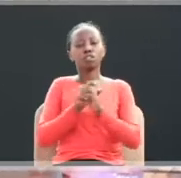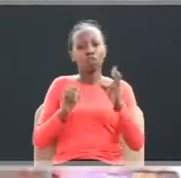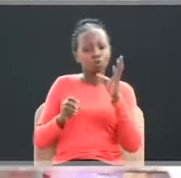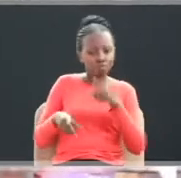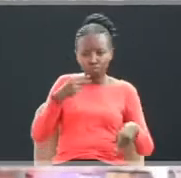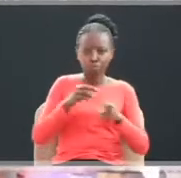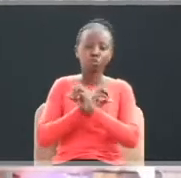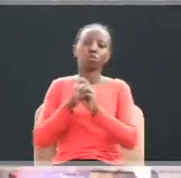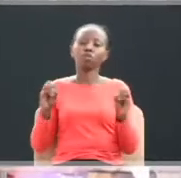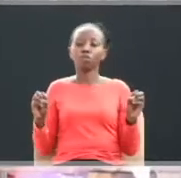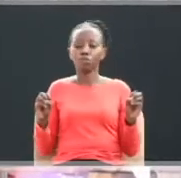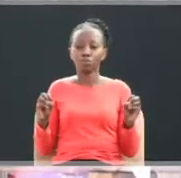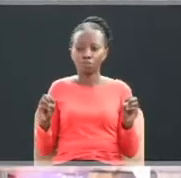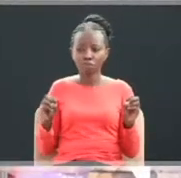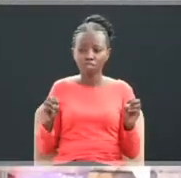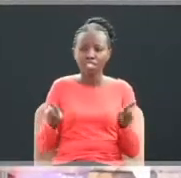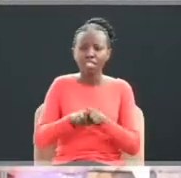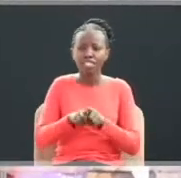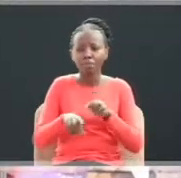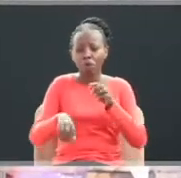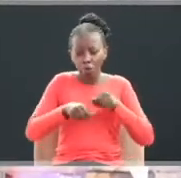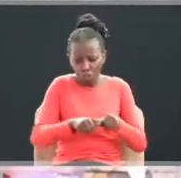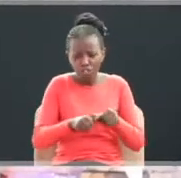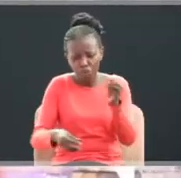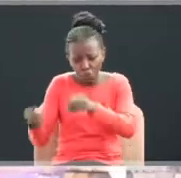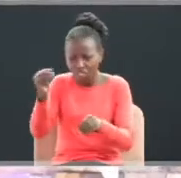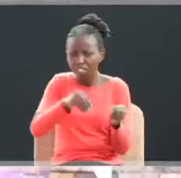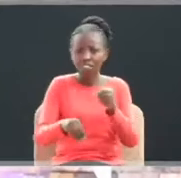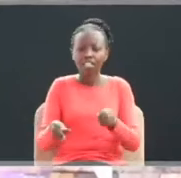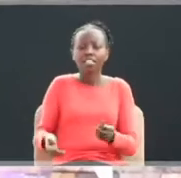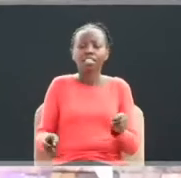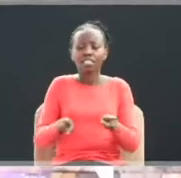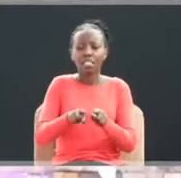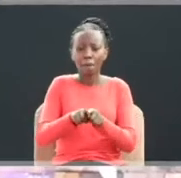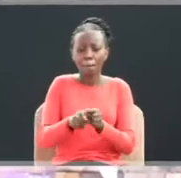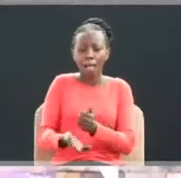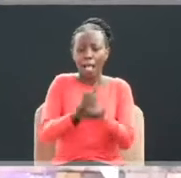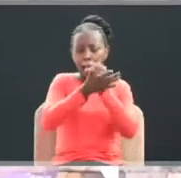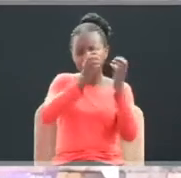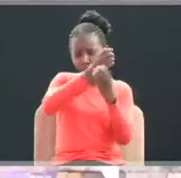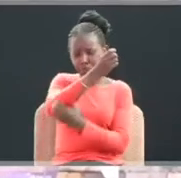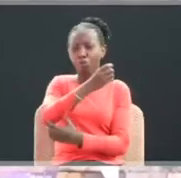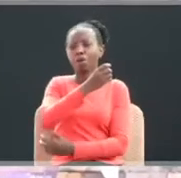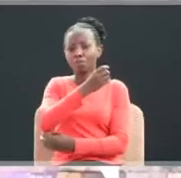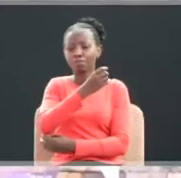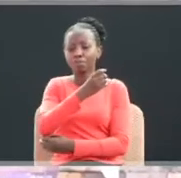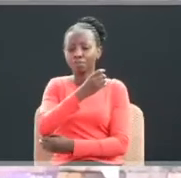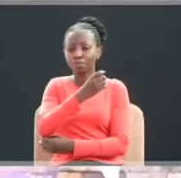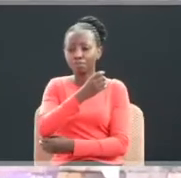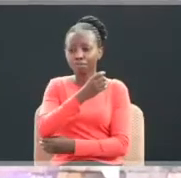kinaisha. Hey, na mujiza nao mwingine, unatendeka. Hakikosi. Kwa sababu gani? Kwa sababu wewe unatoa unga.